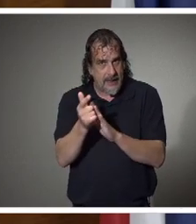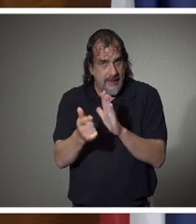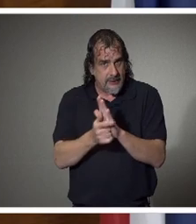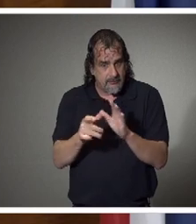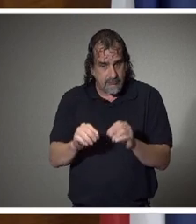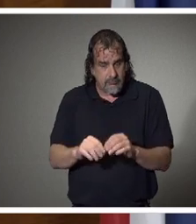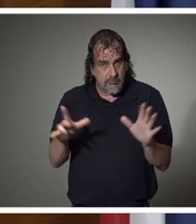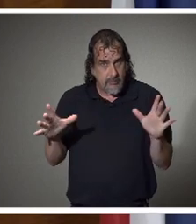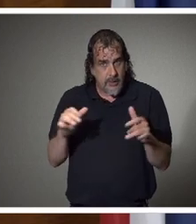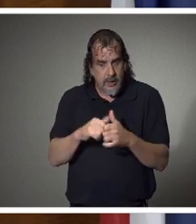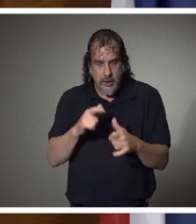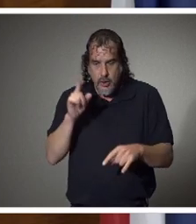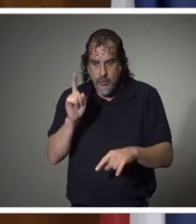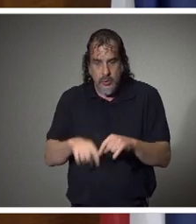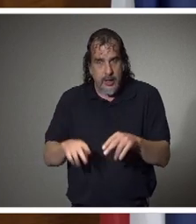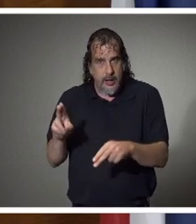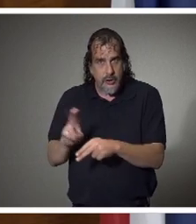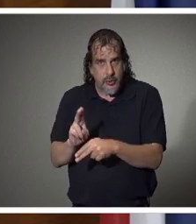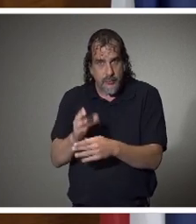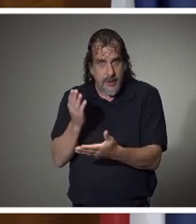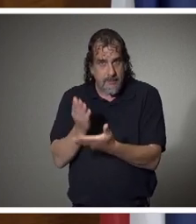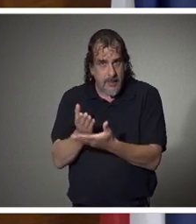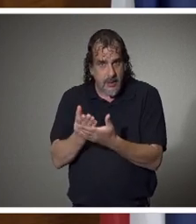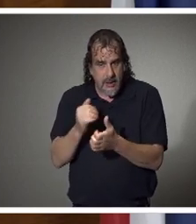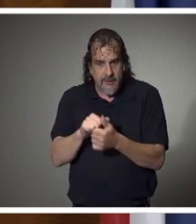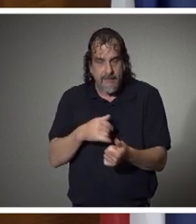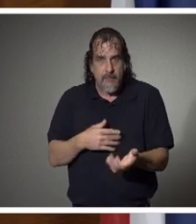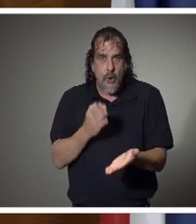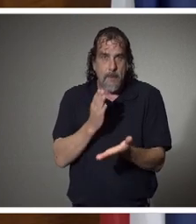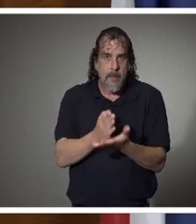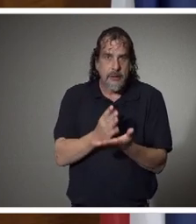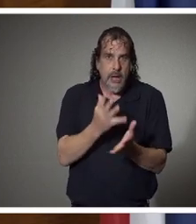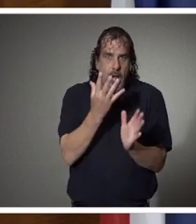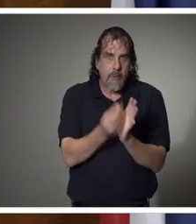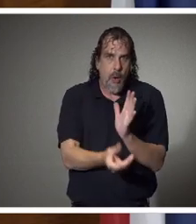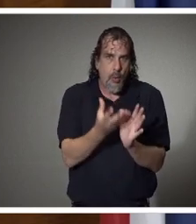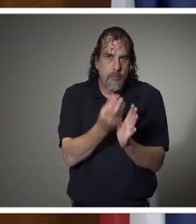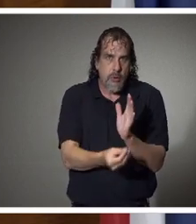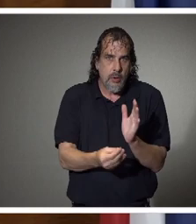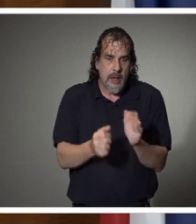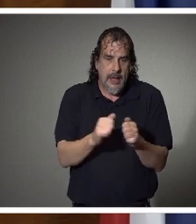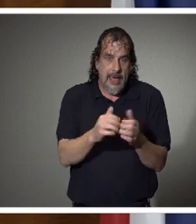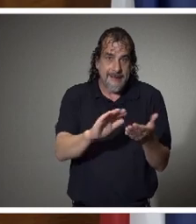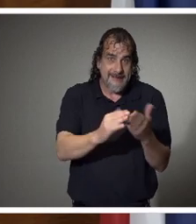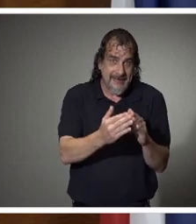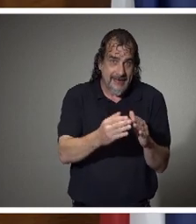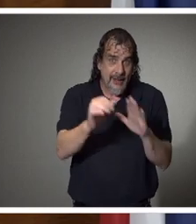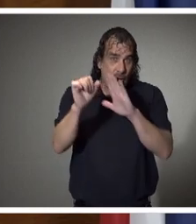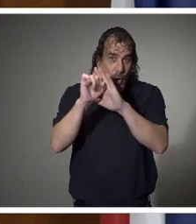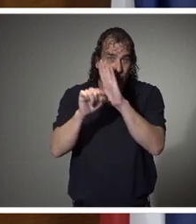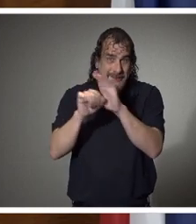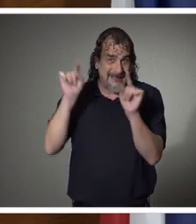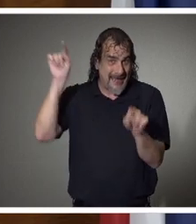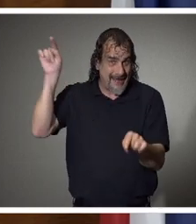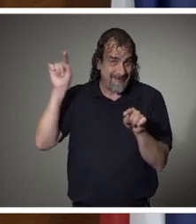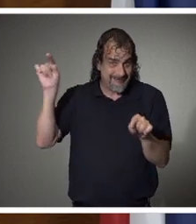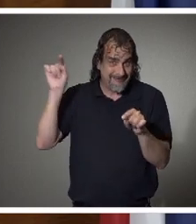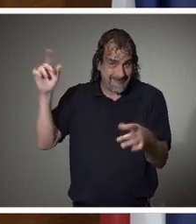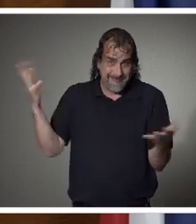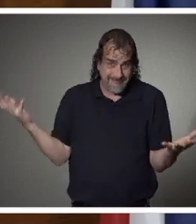funding cannot be used for lost revenues at the state level or at the local level. And so the